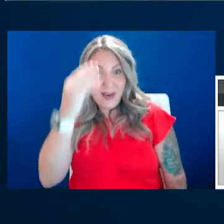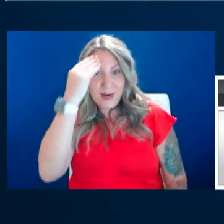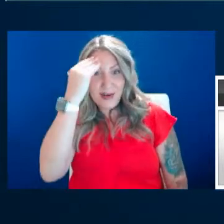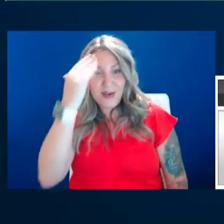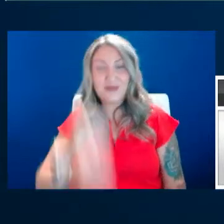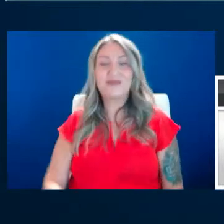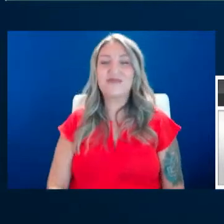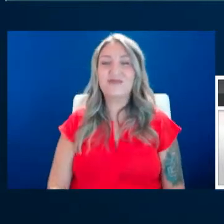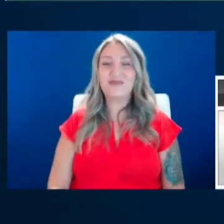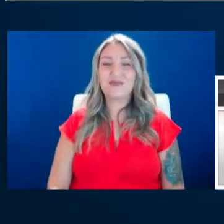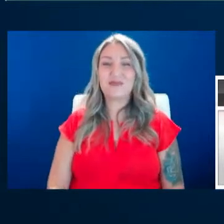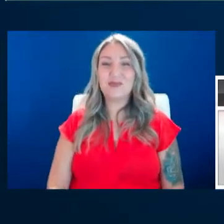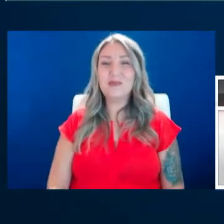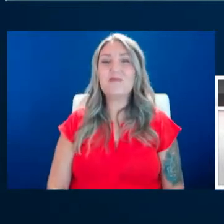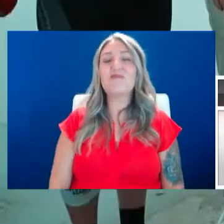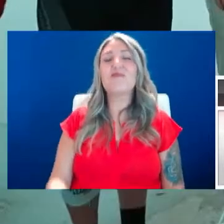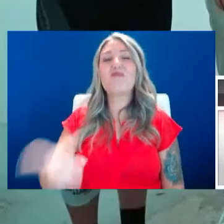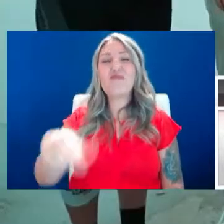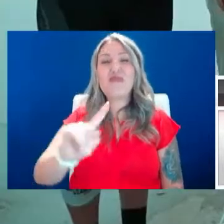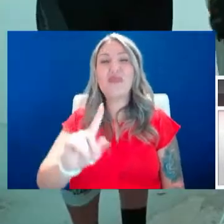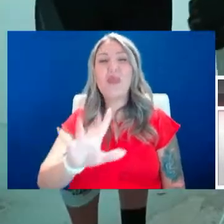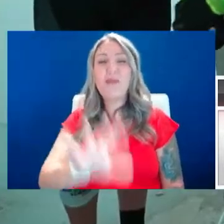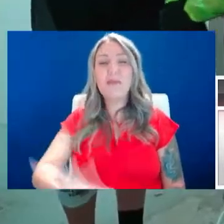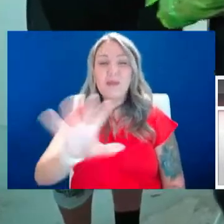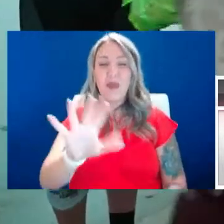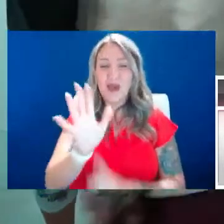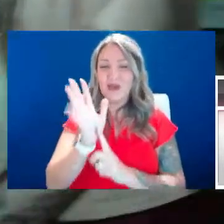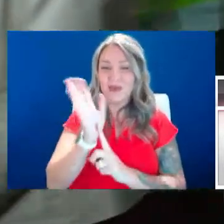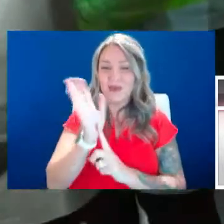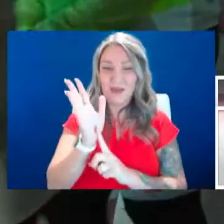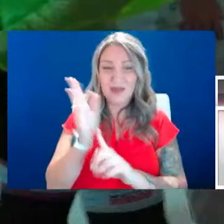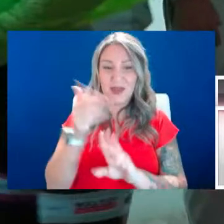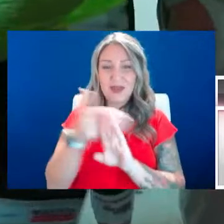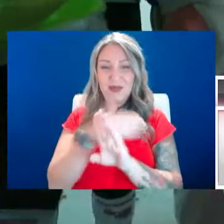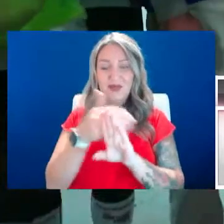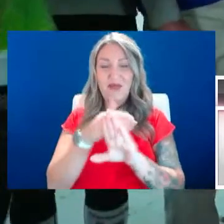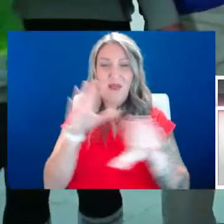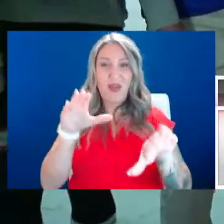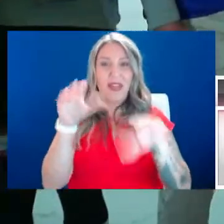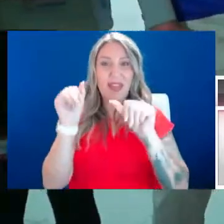They've got about 5 minutes to go before they'll head off. And I tell you what,